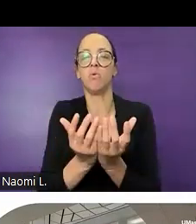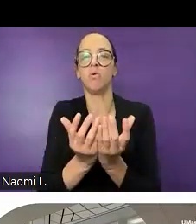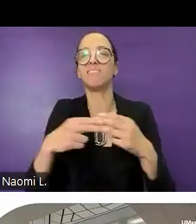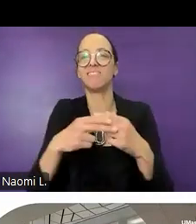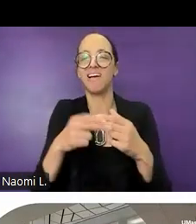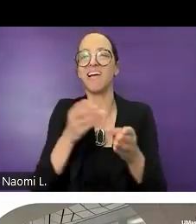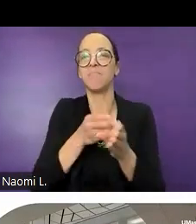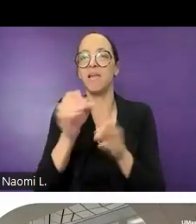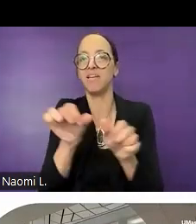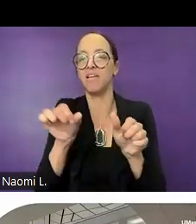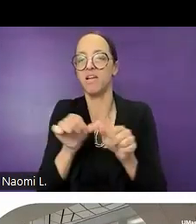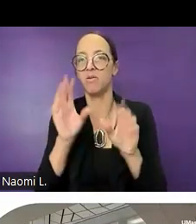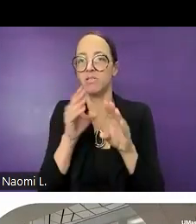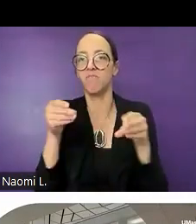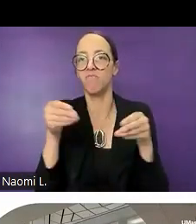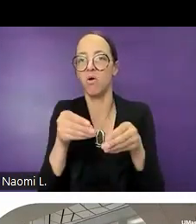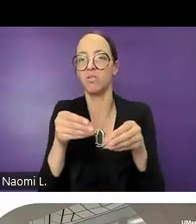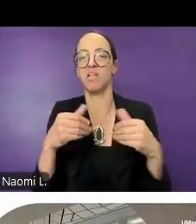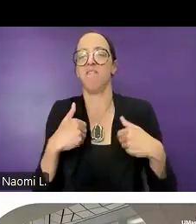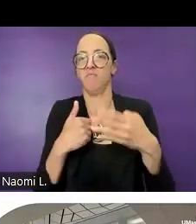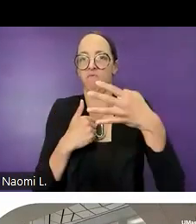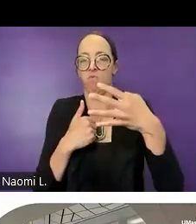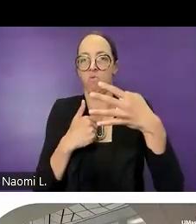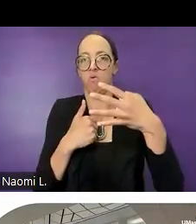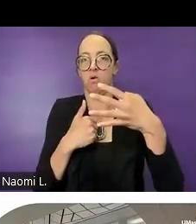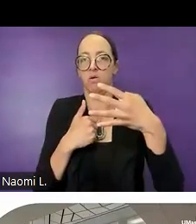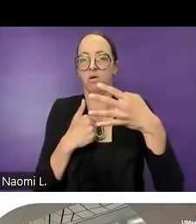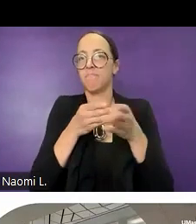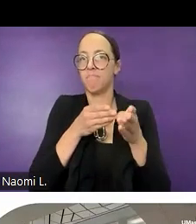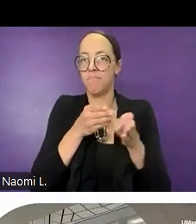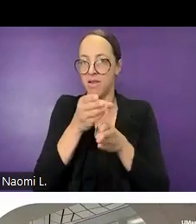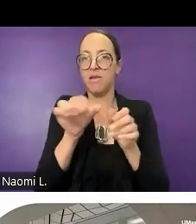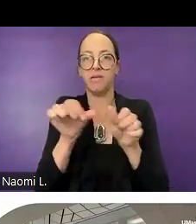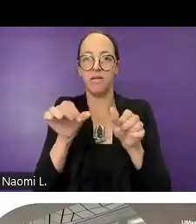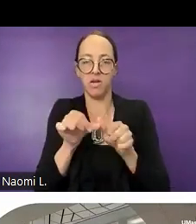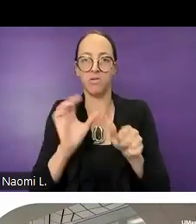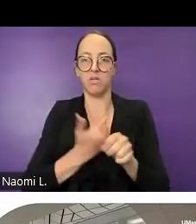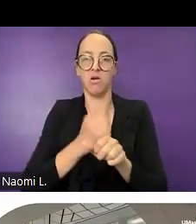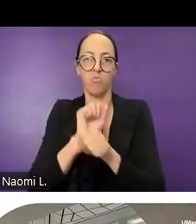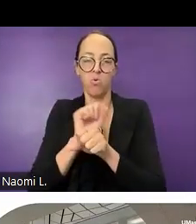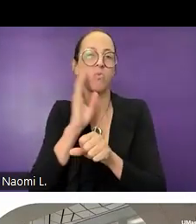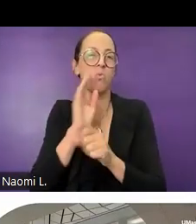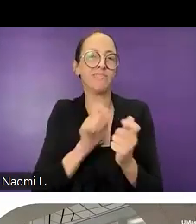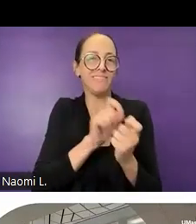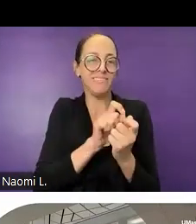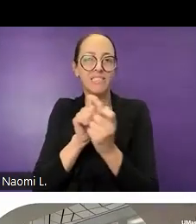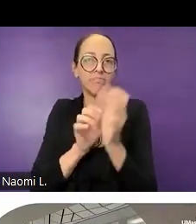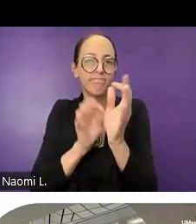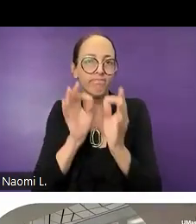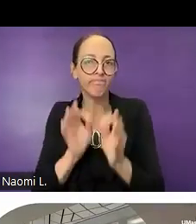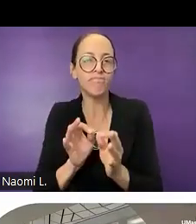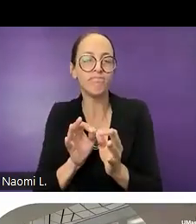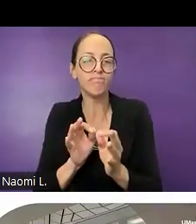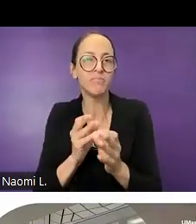our work, and I'll go into a little bit more detail after giving this high-level overview. So first,